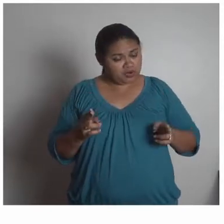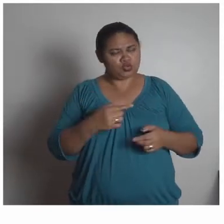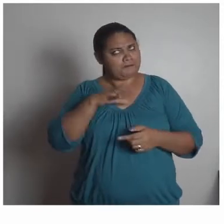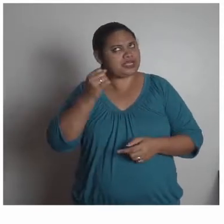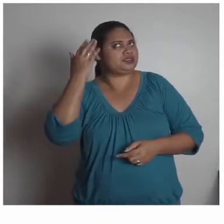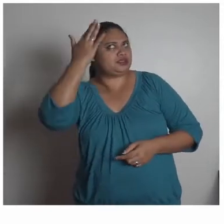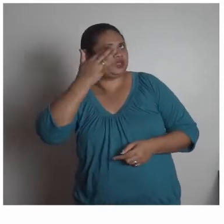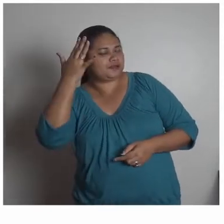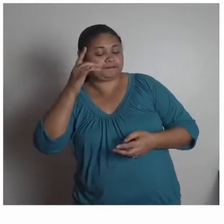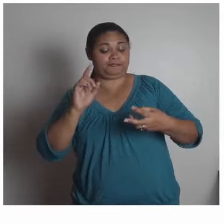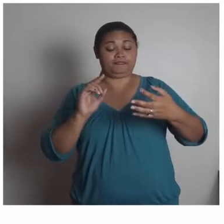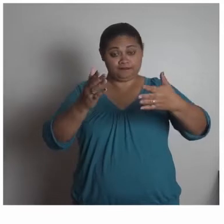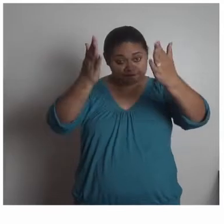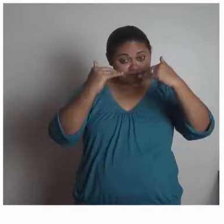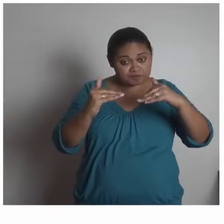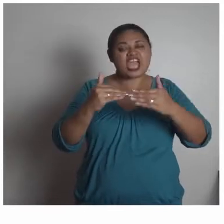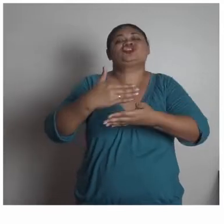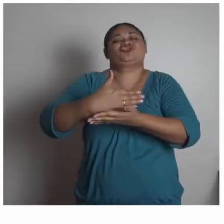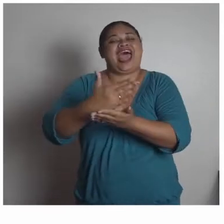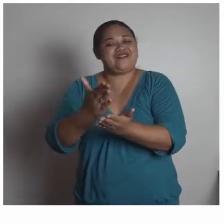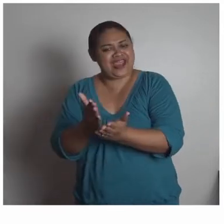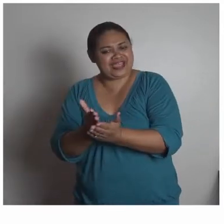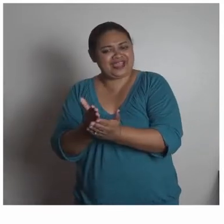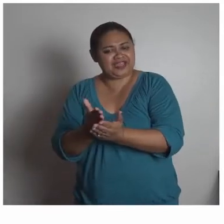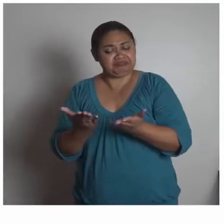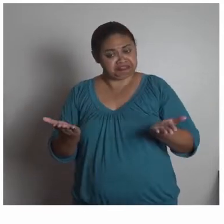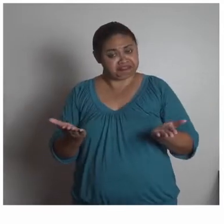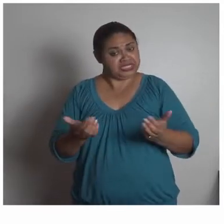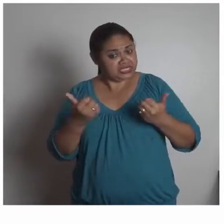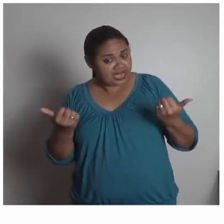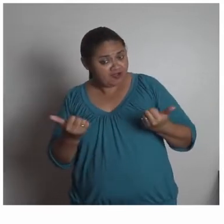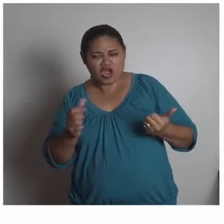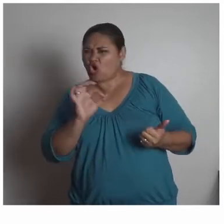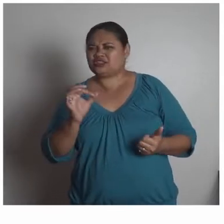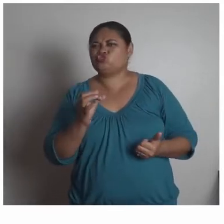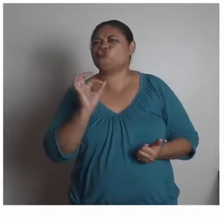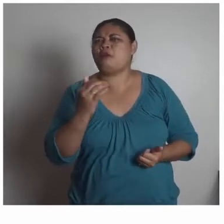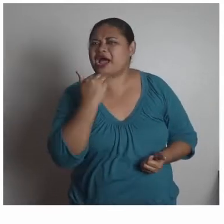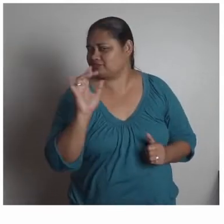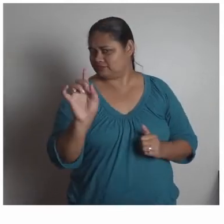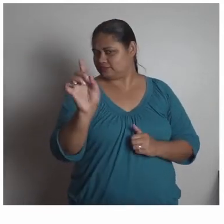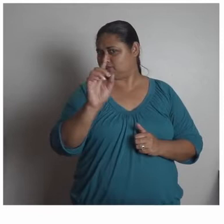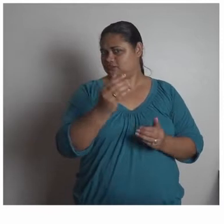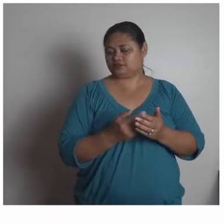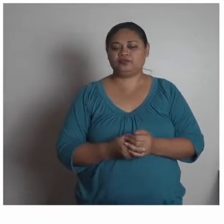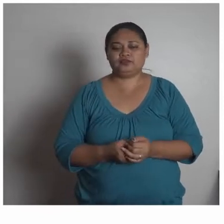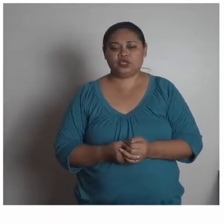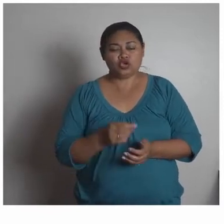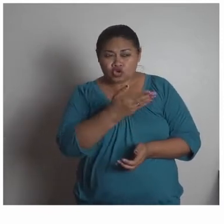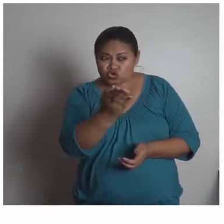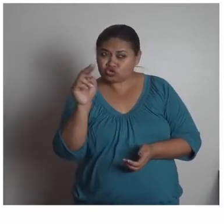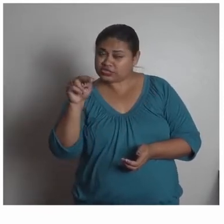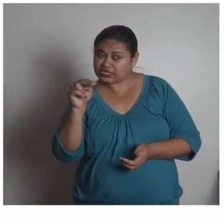that work, right? And humans, we need to think about that. The next one is important. Sharing, sufficiency, but not